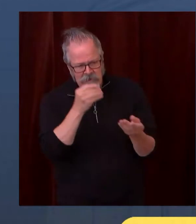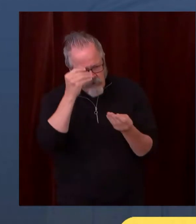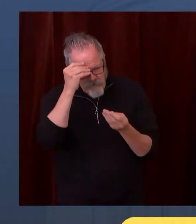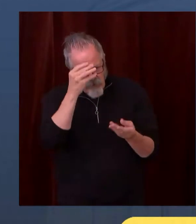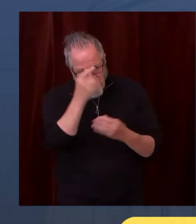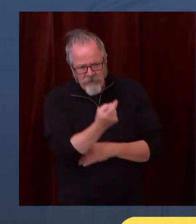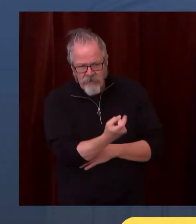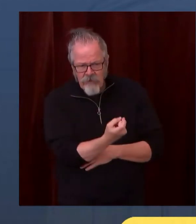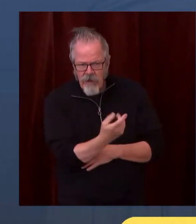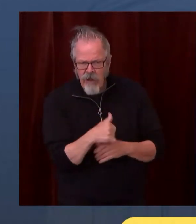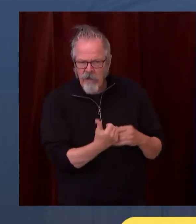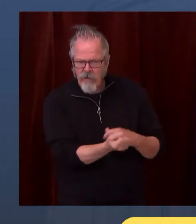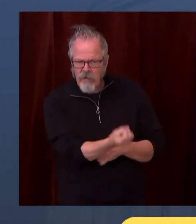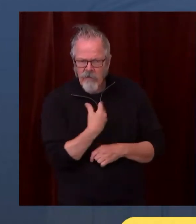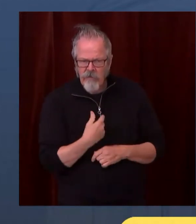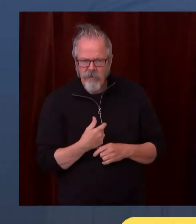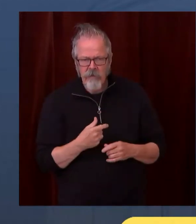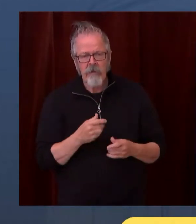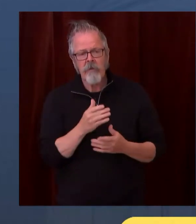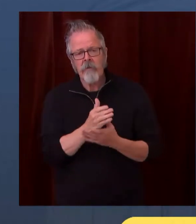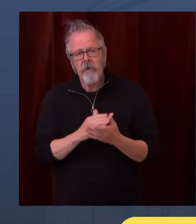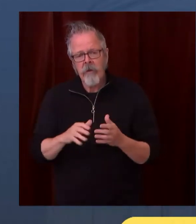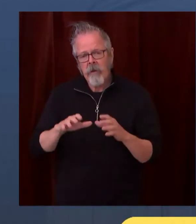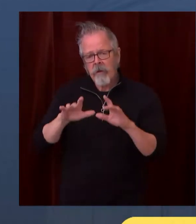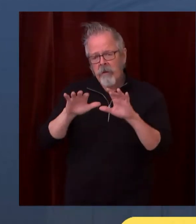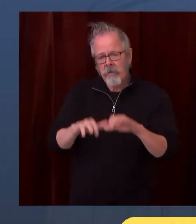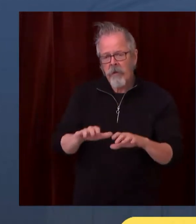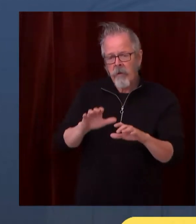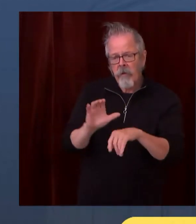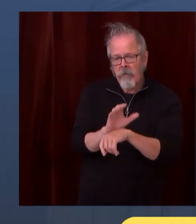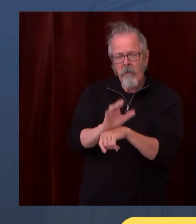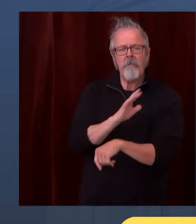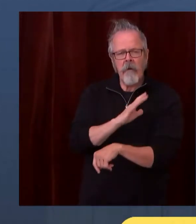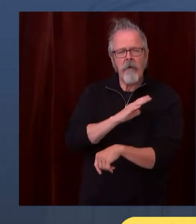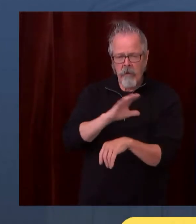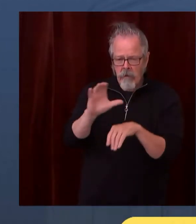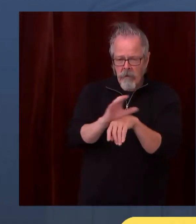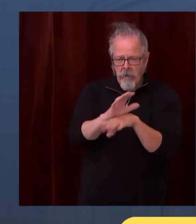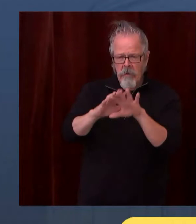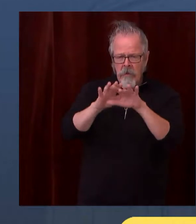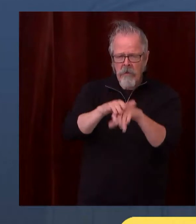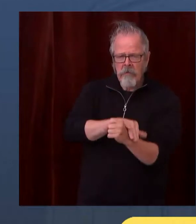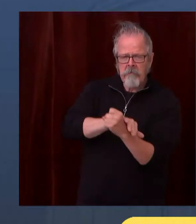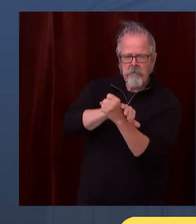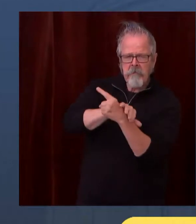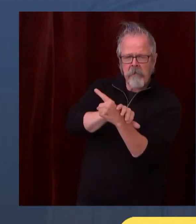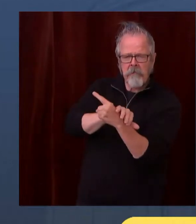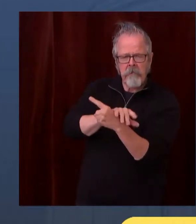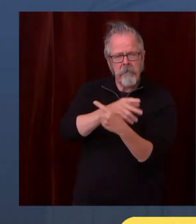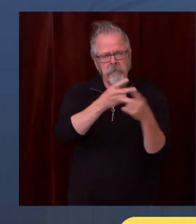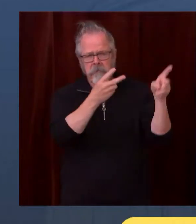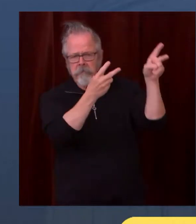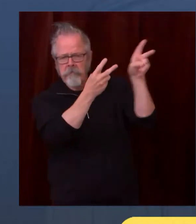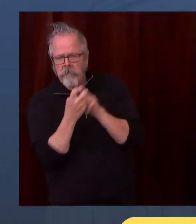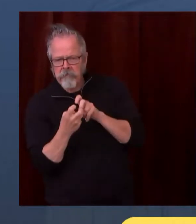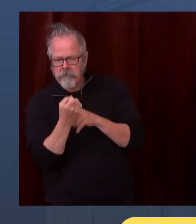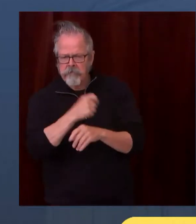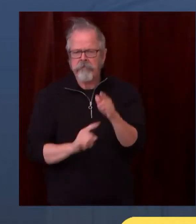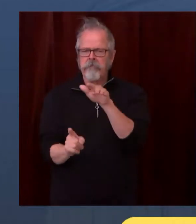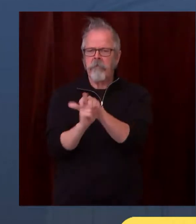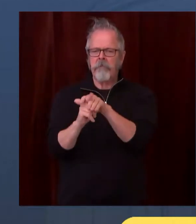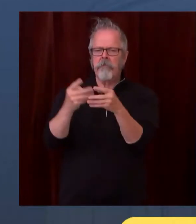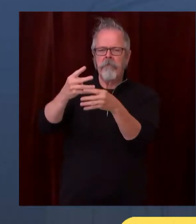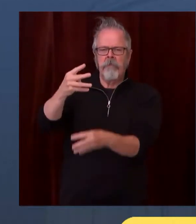local health jurisdictions. But we're working on it, and again, we really need people to engage and return those phone calls when we